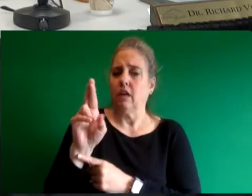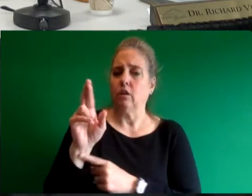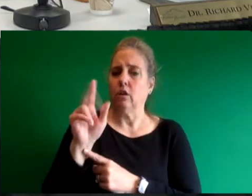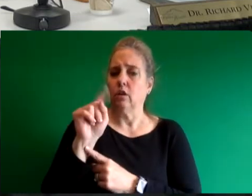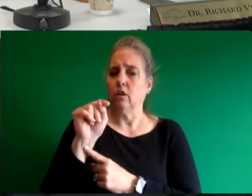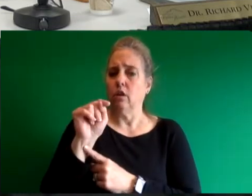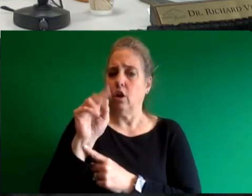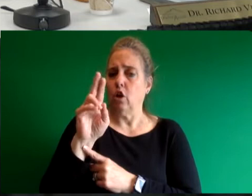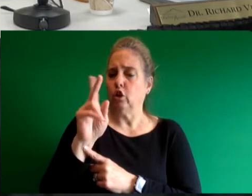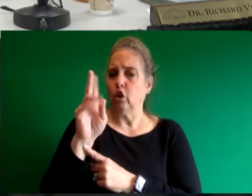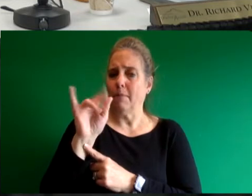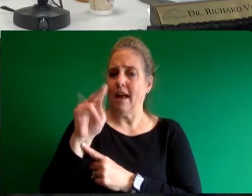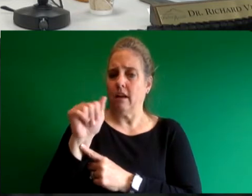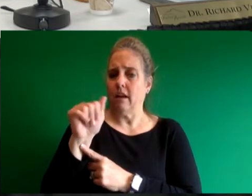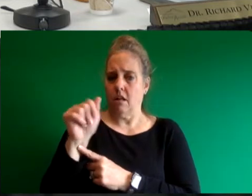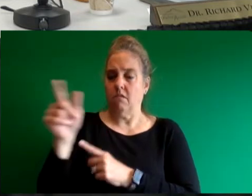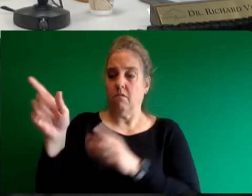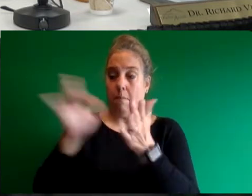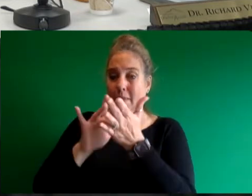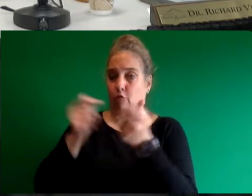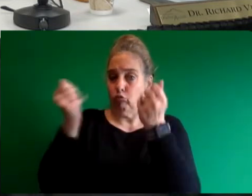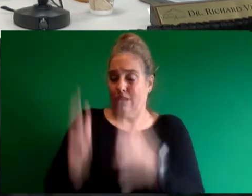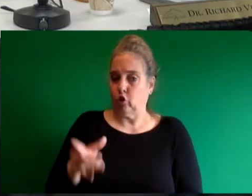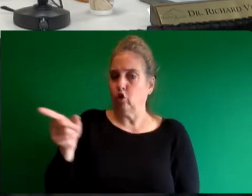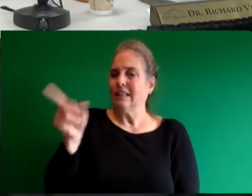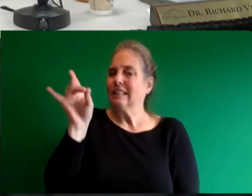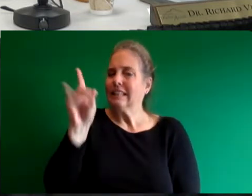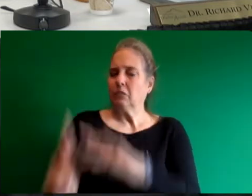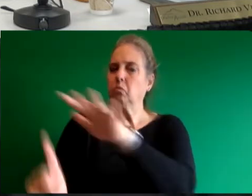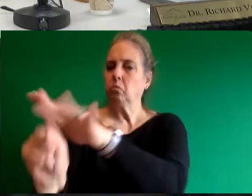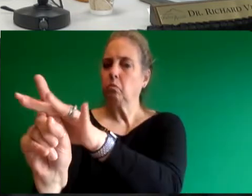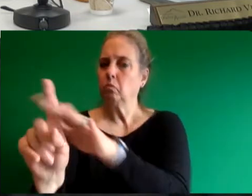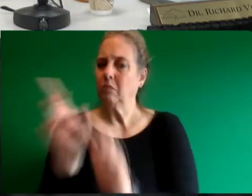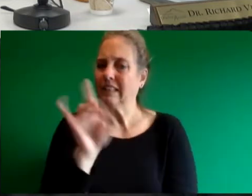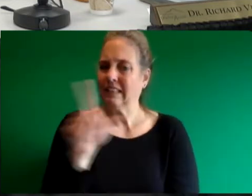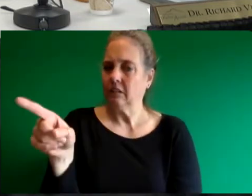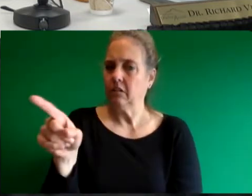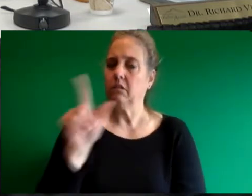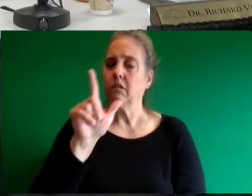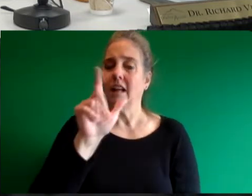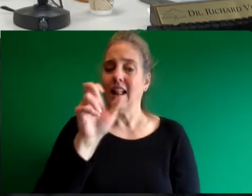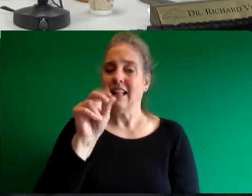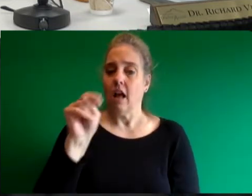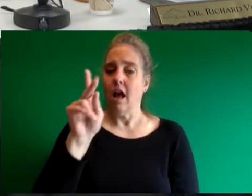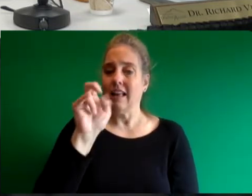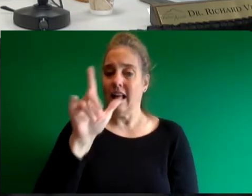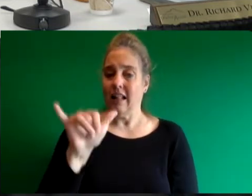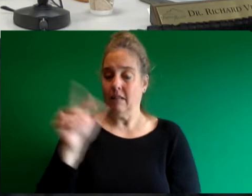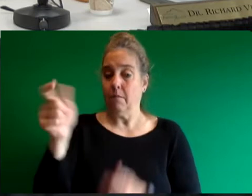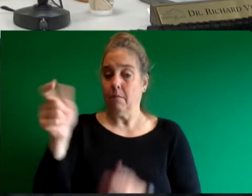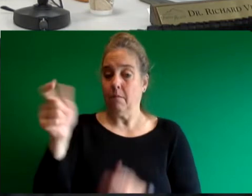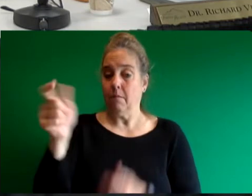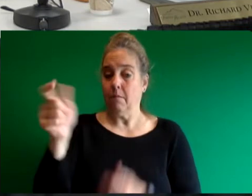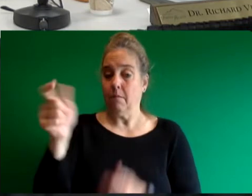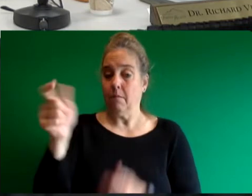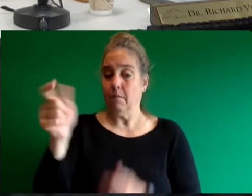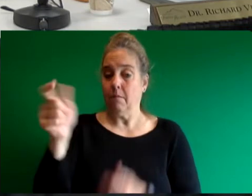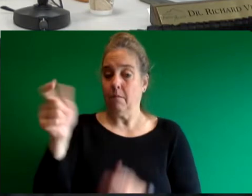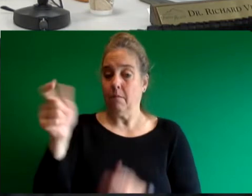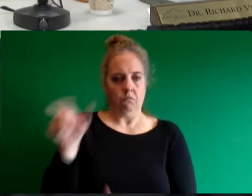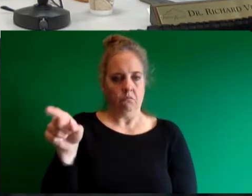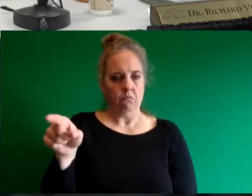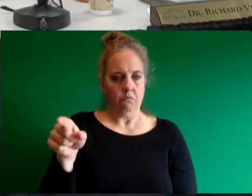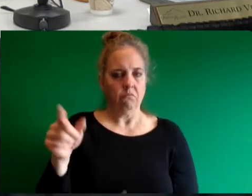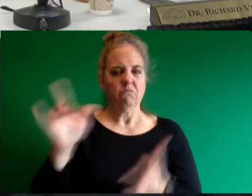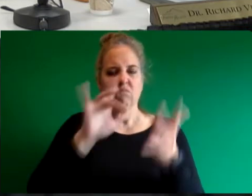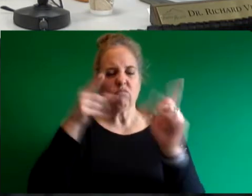Health and Dr. Leon Kelly also handled much of the medical and public health questions.